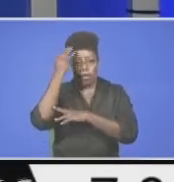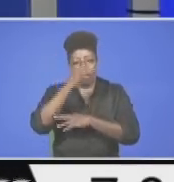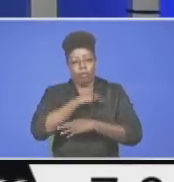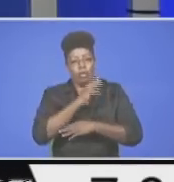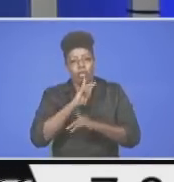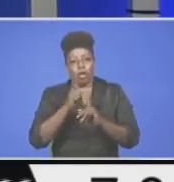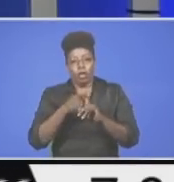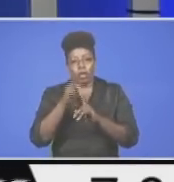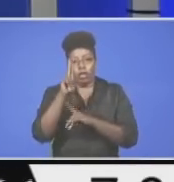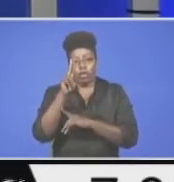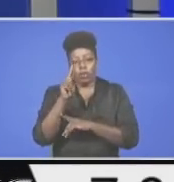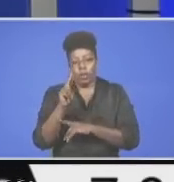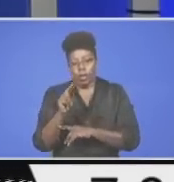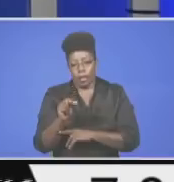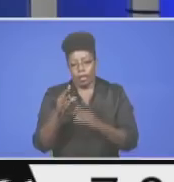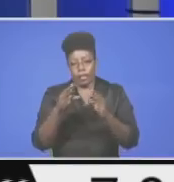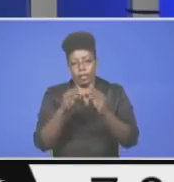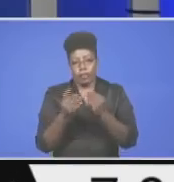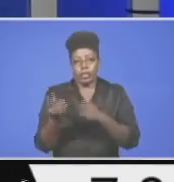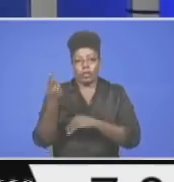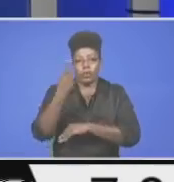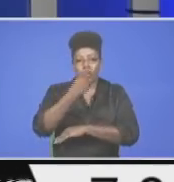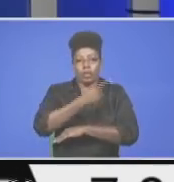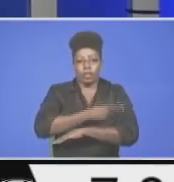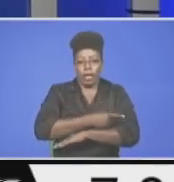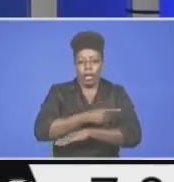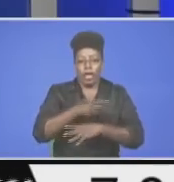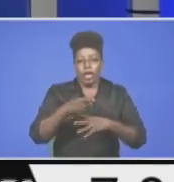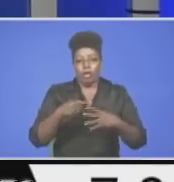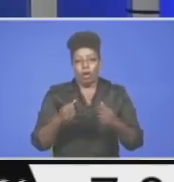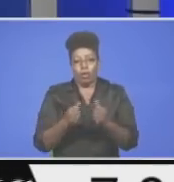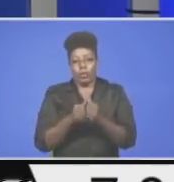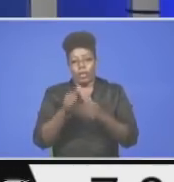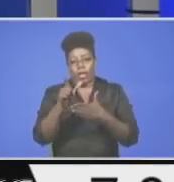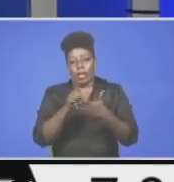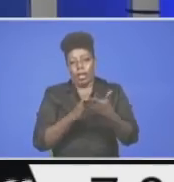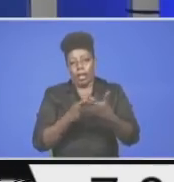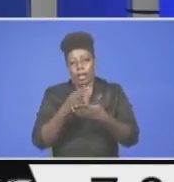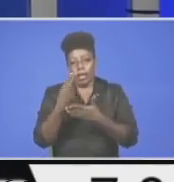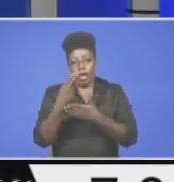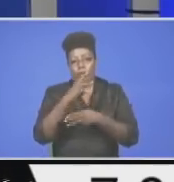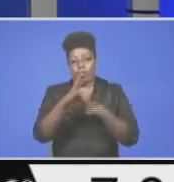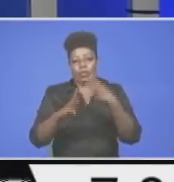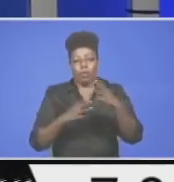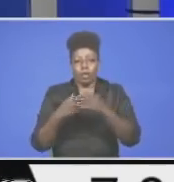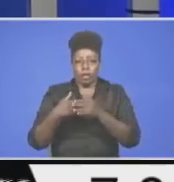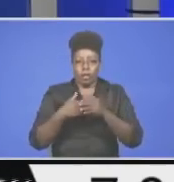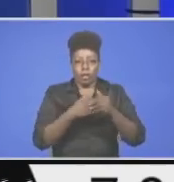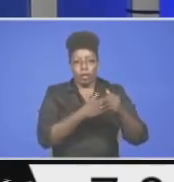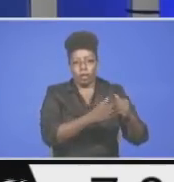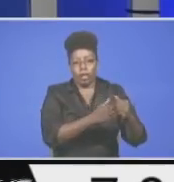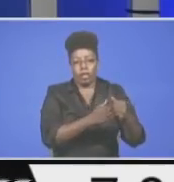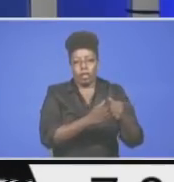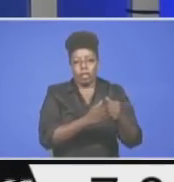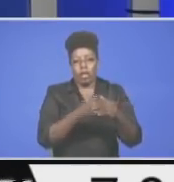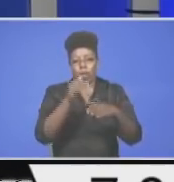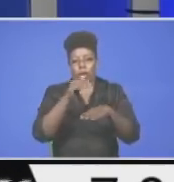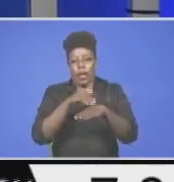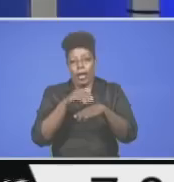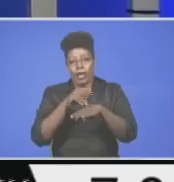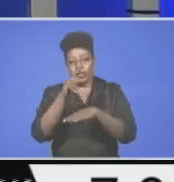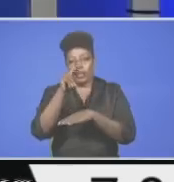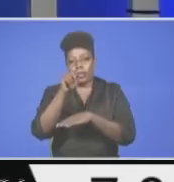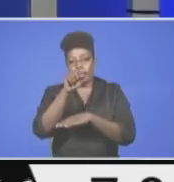the United Nations General Assembly today. He was among the lineup of world leaders addressing the Nelson Mandela Peace Summit during